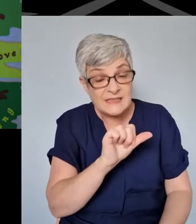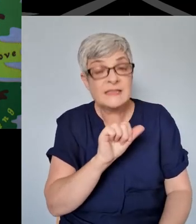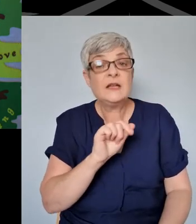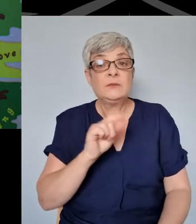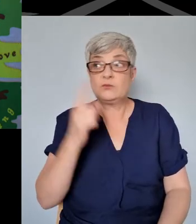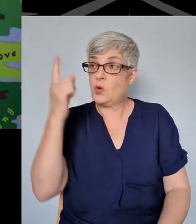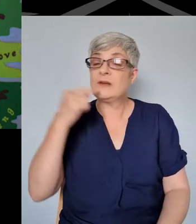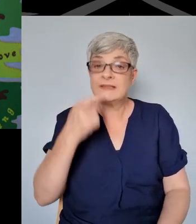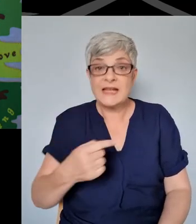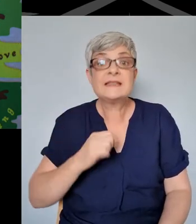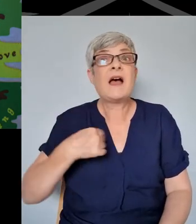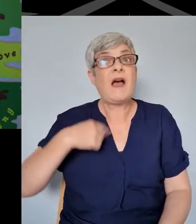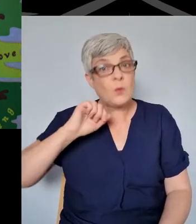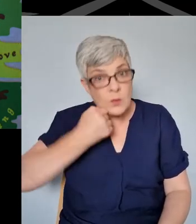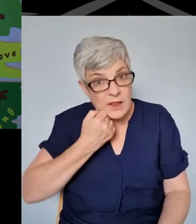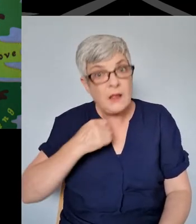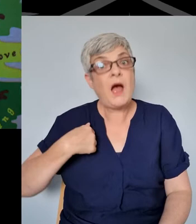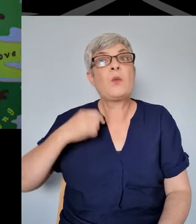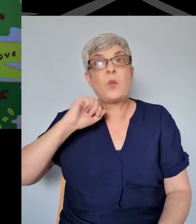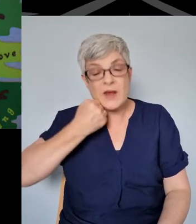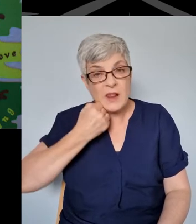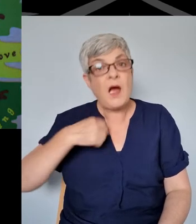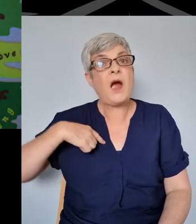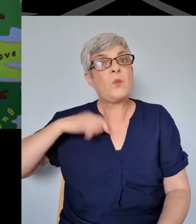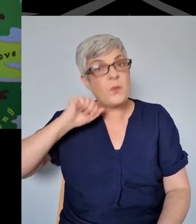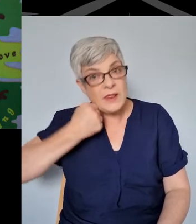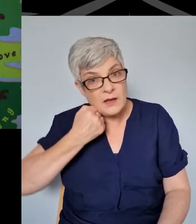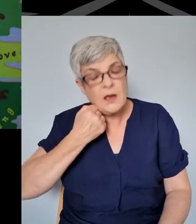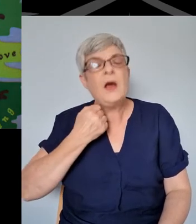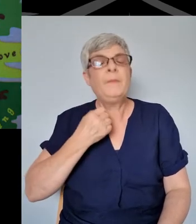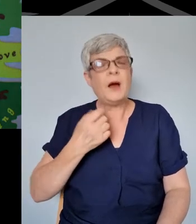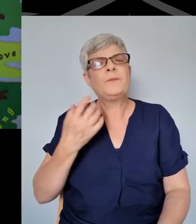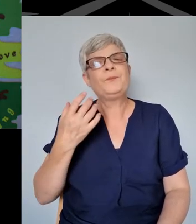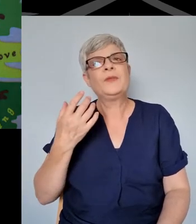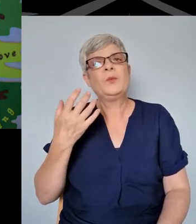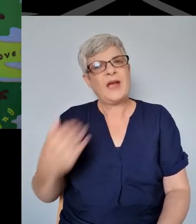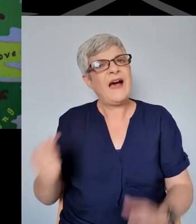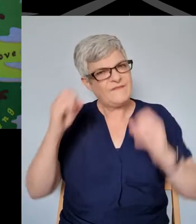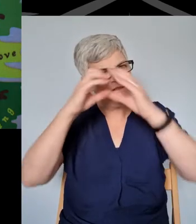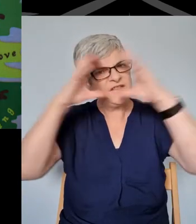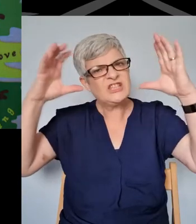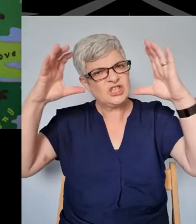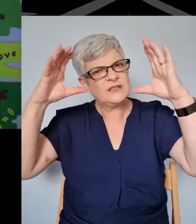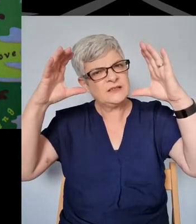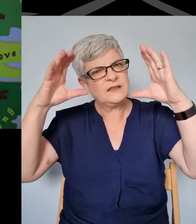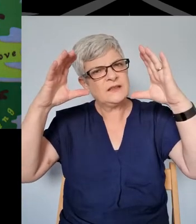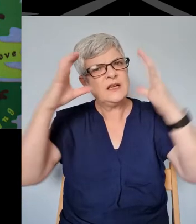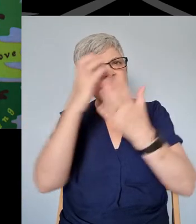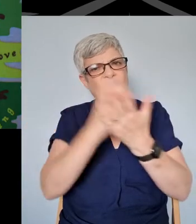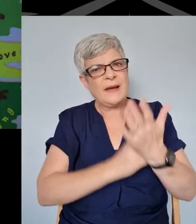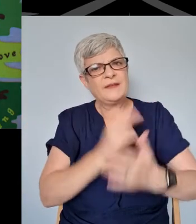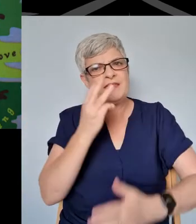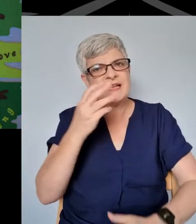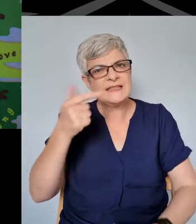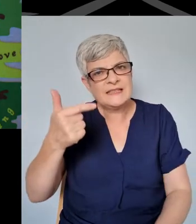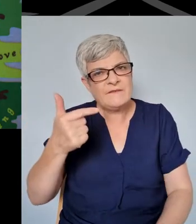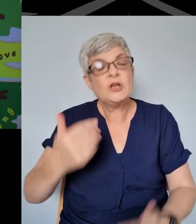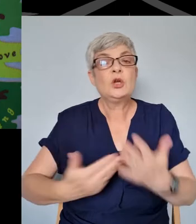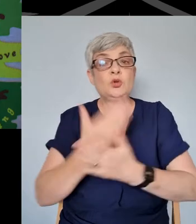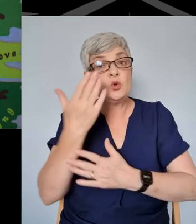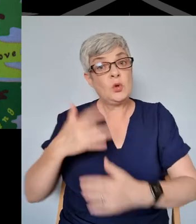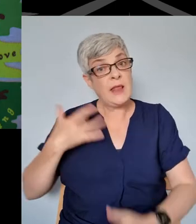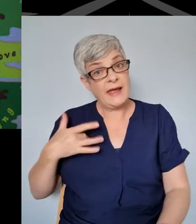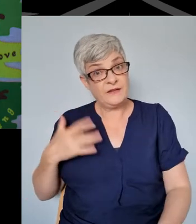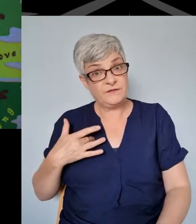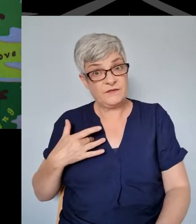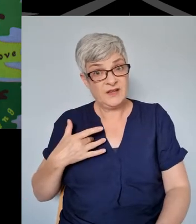will, I will, I will, God follows that by this vision in chapter 37 of new life when things are